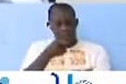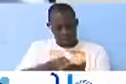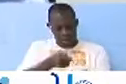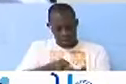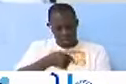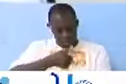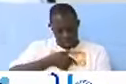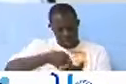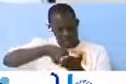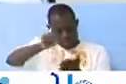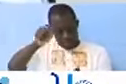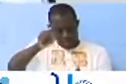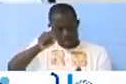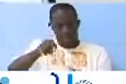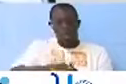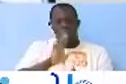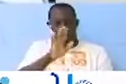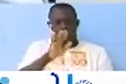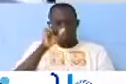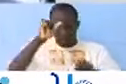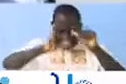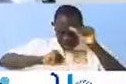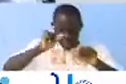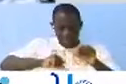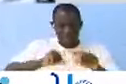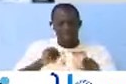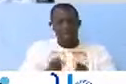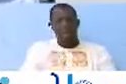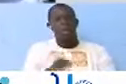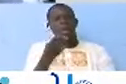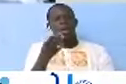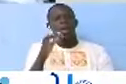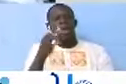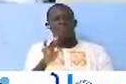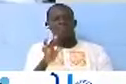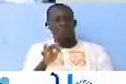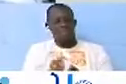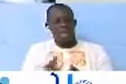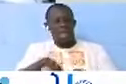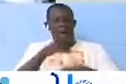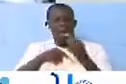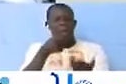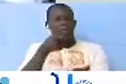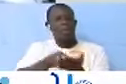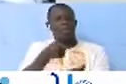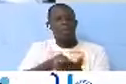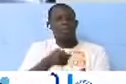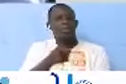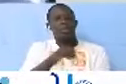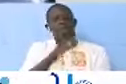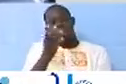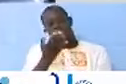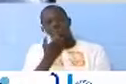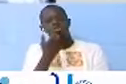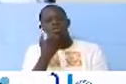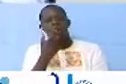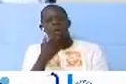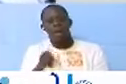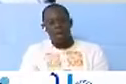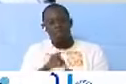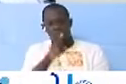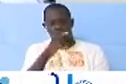Long check. Let me check. Amount of The amount that you need. So which check